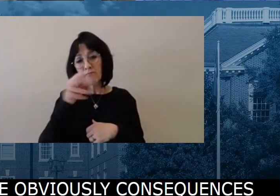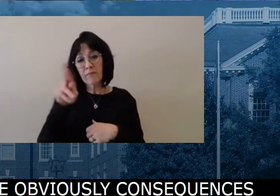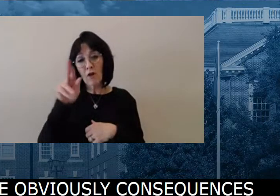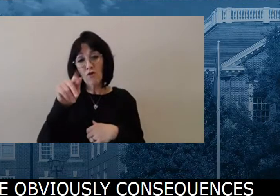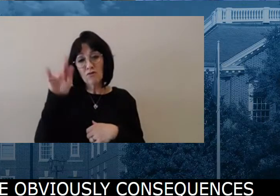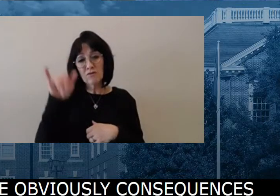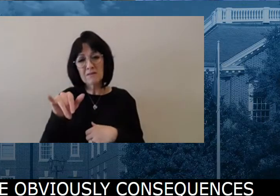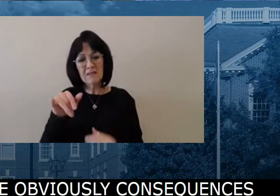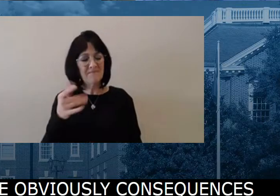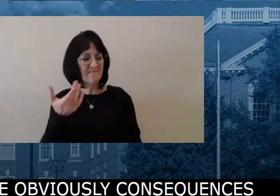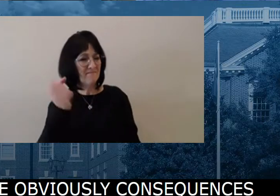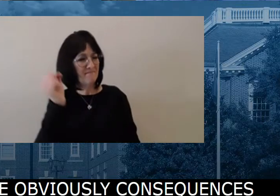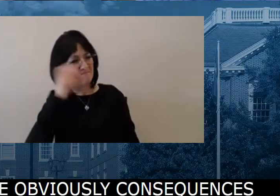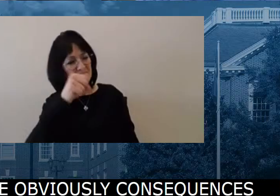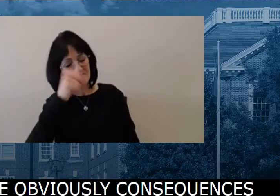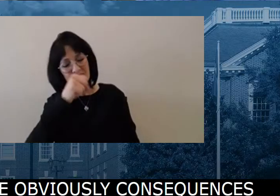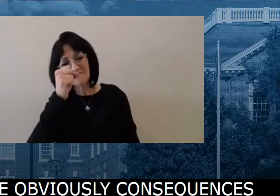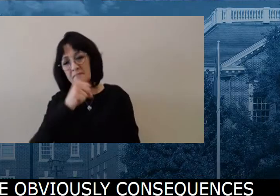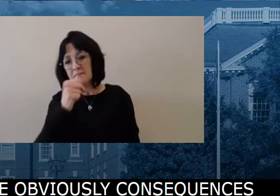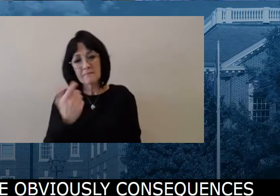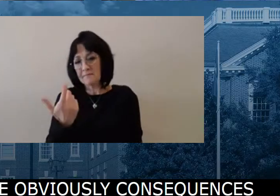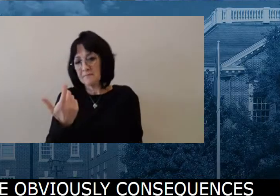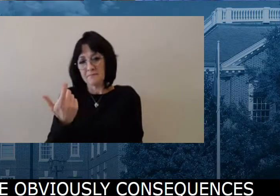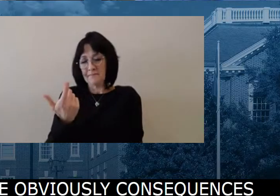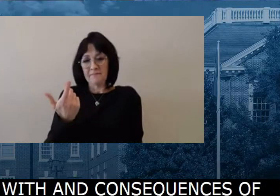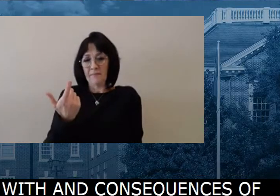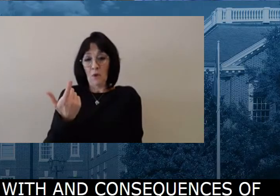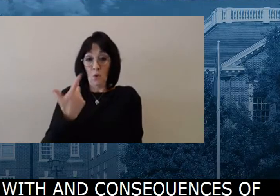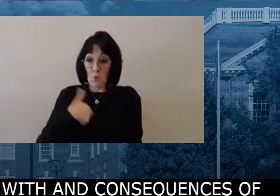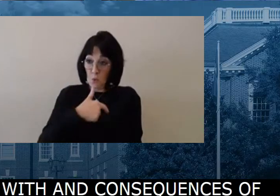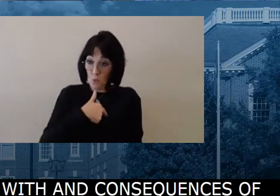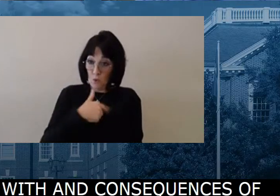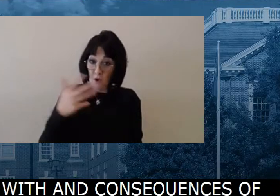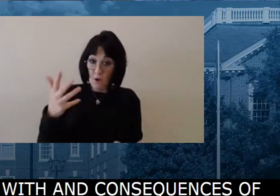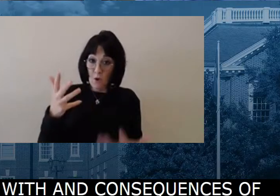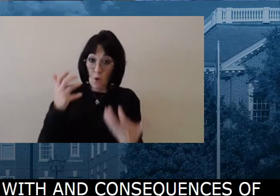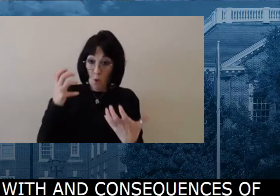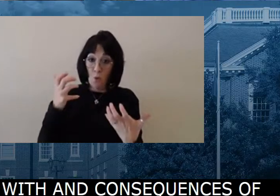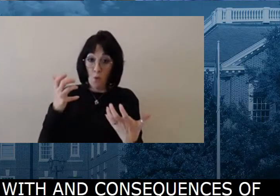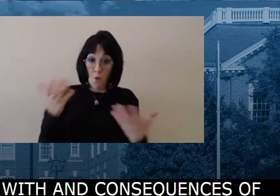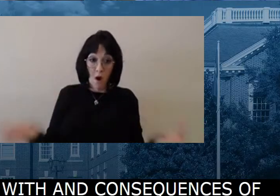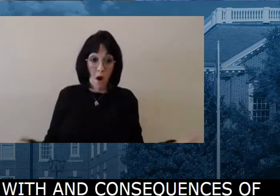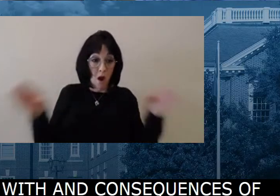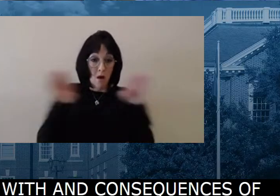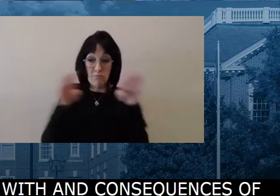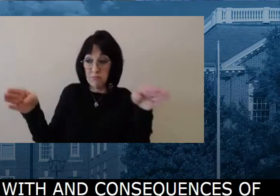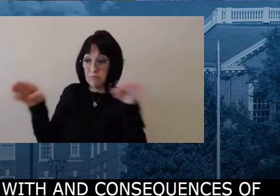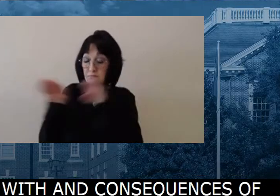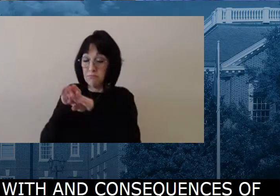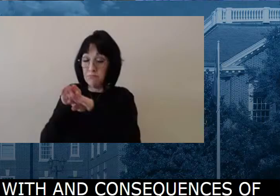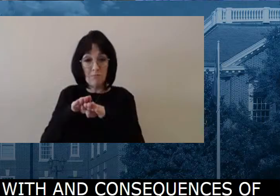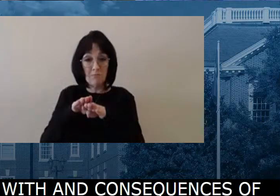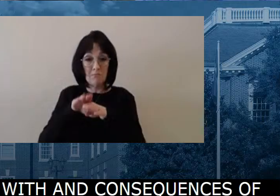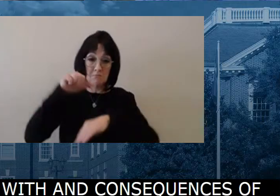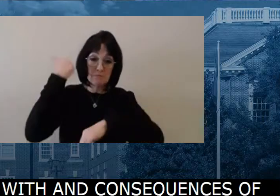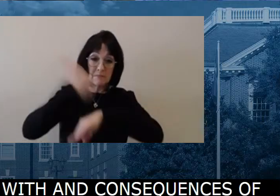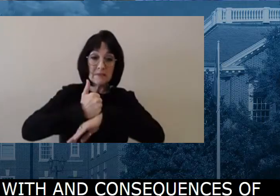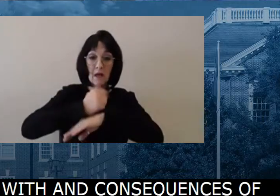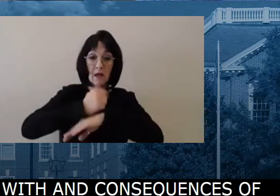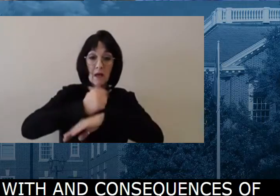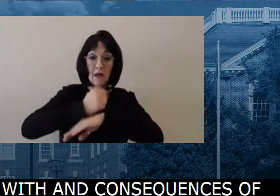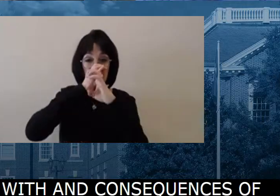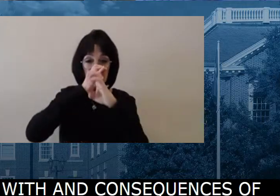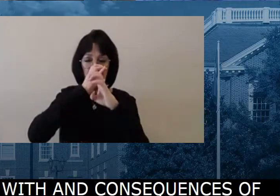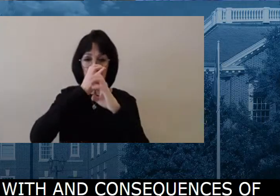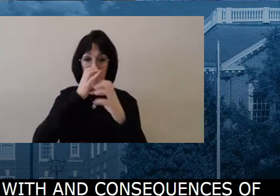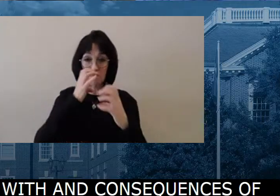Yeah, I mean, I think we all, we would never, ever want to lock down or put any restrictions in place unless there was a public health